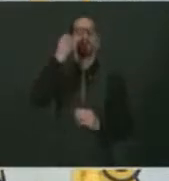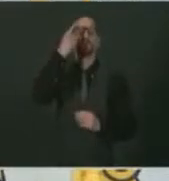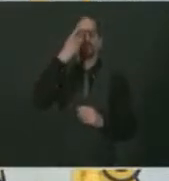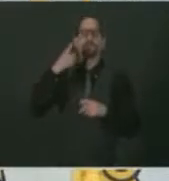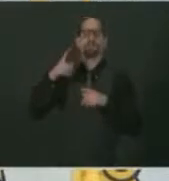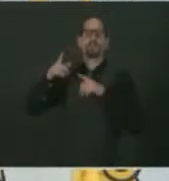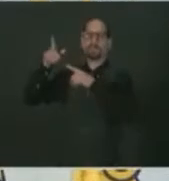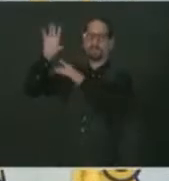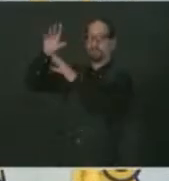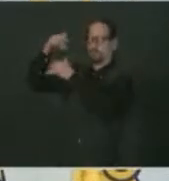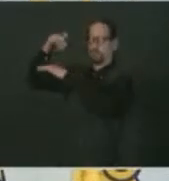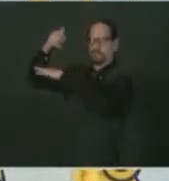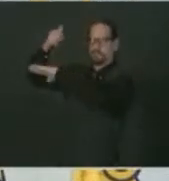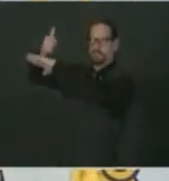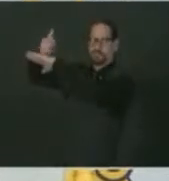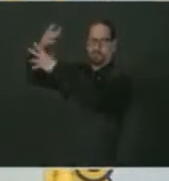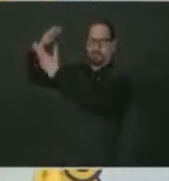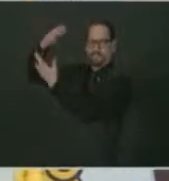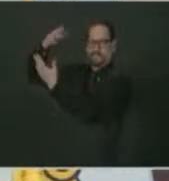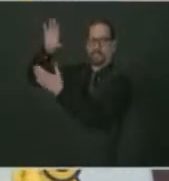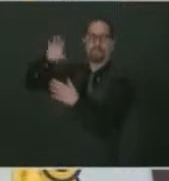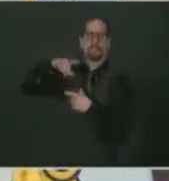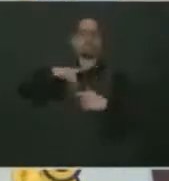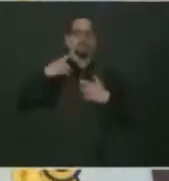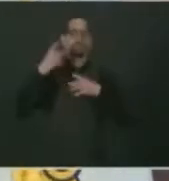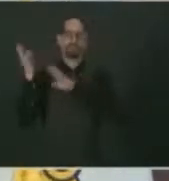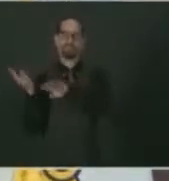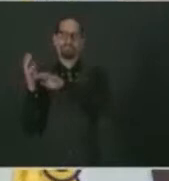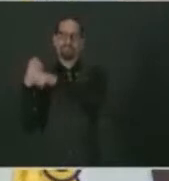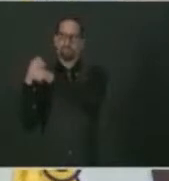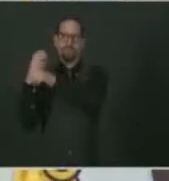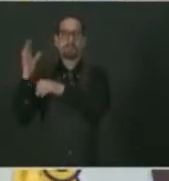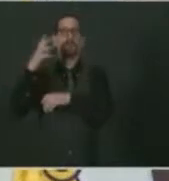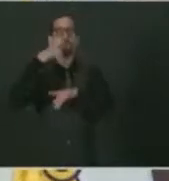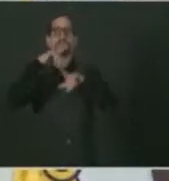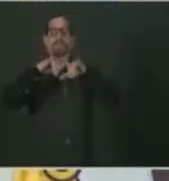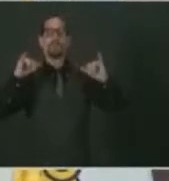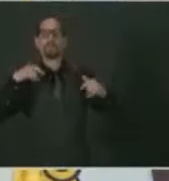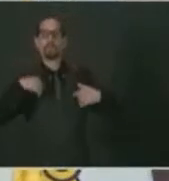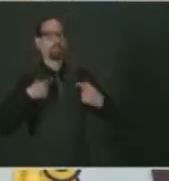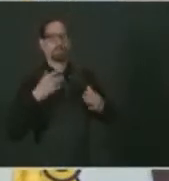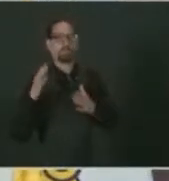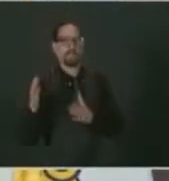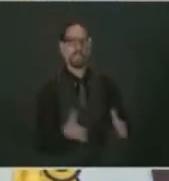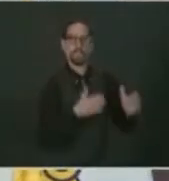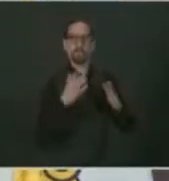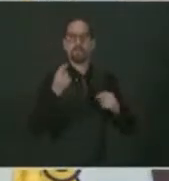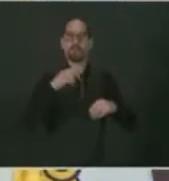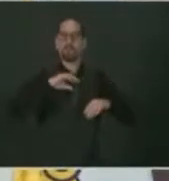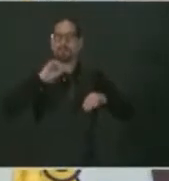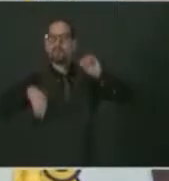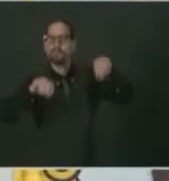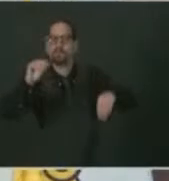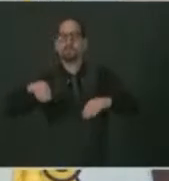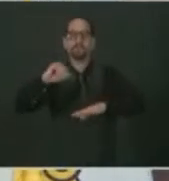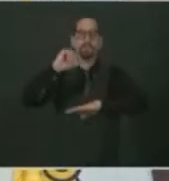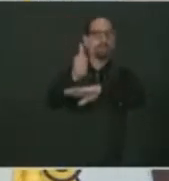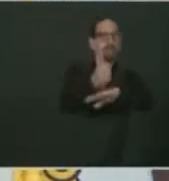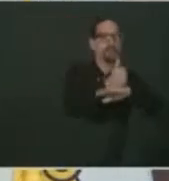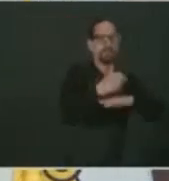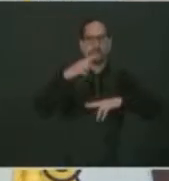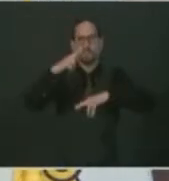arrives. Next, I'd like to provide an update on Rhode Island's vaccine eligibility timeline. Last